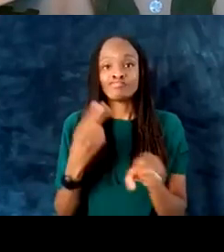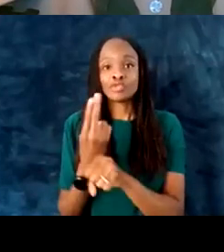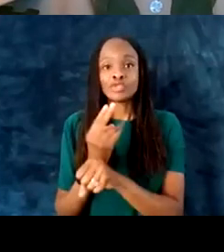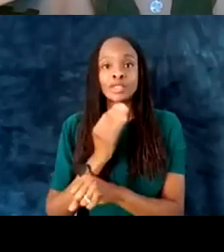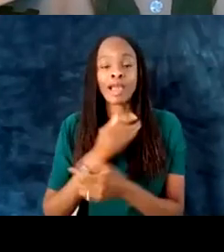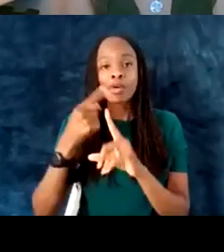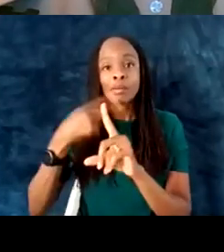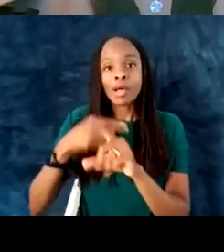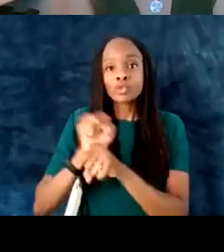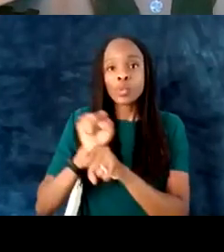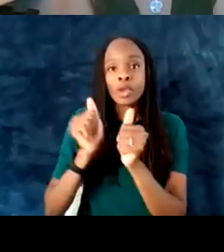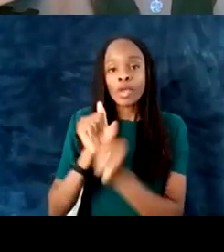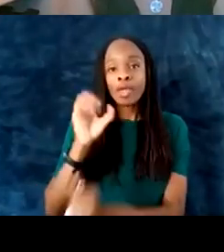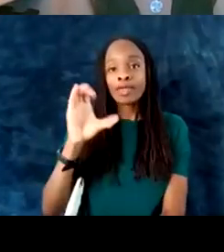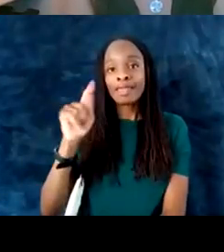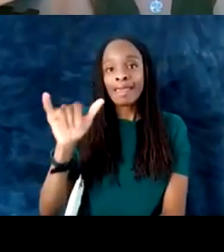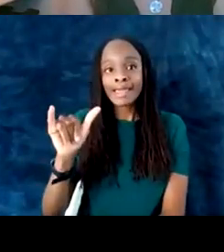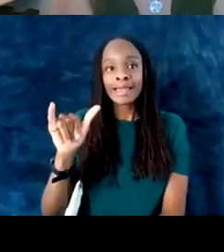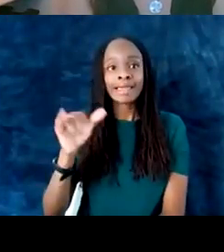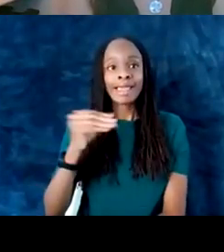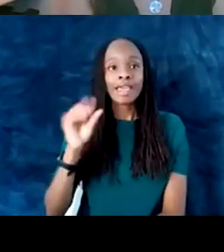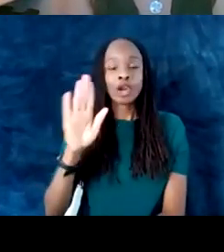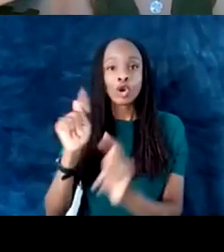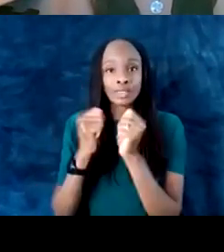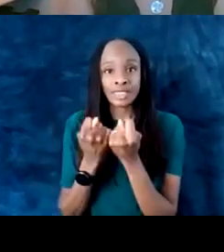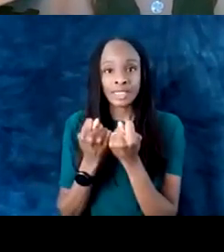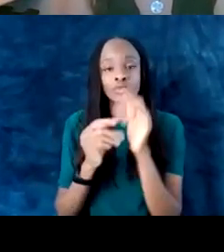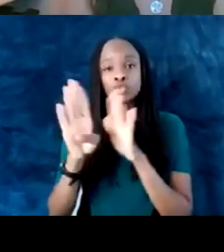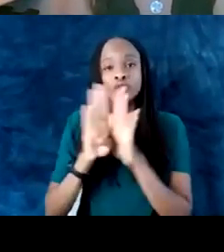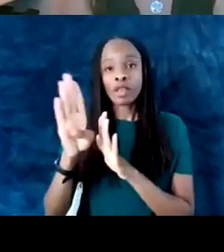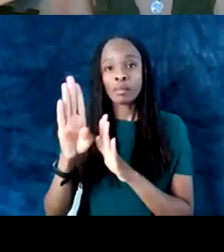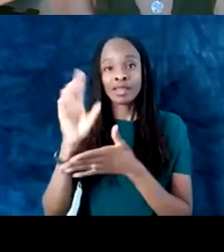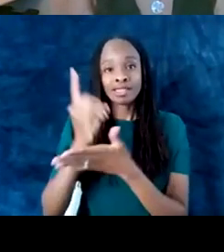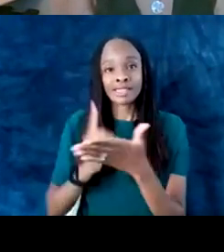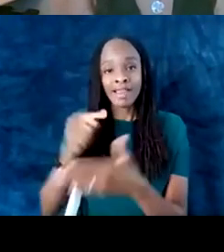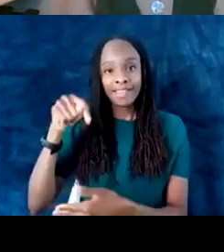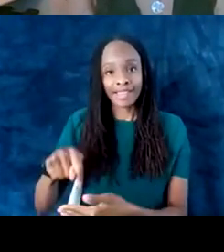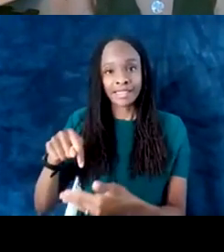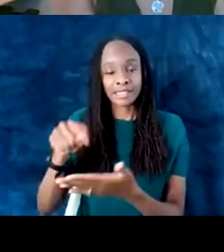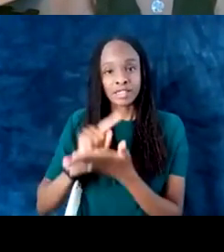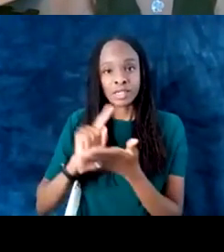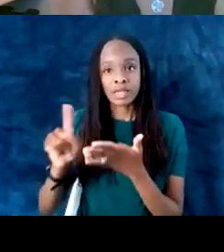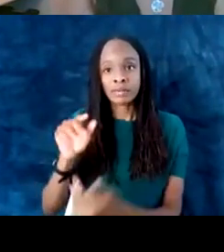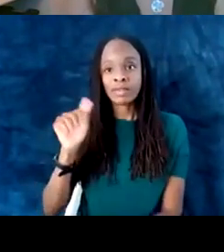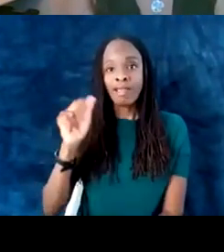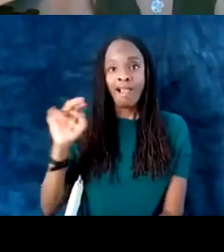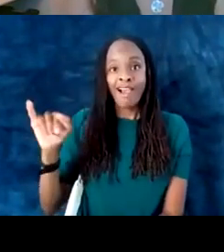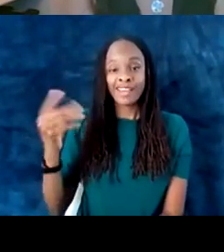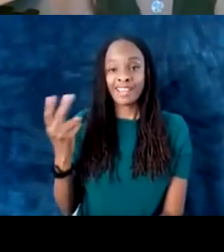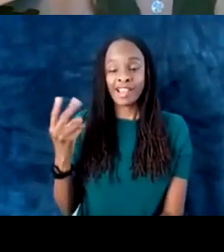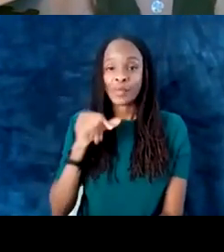with Caty and her team to develop and design this study. You know, Ani and I are not